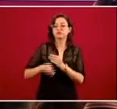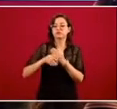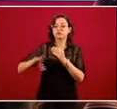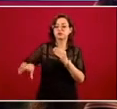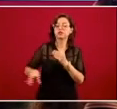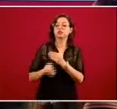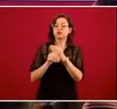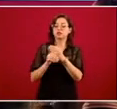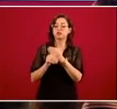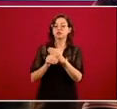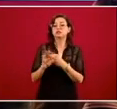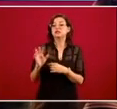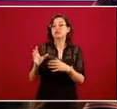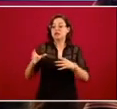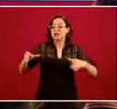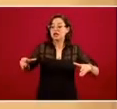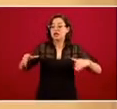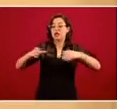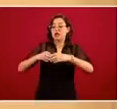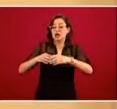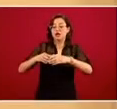accumulated